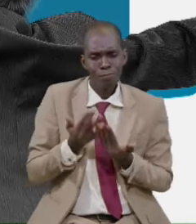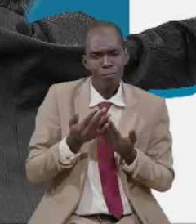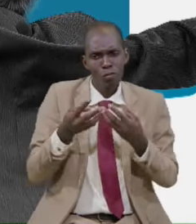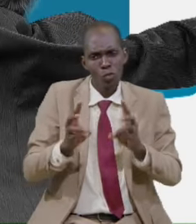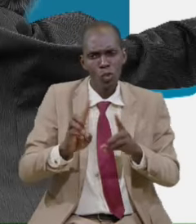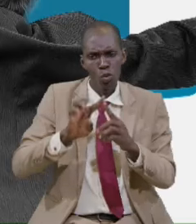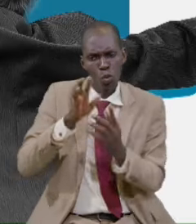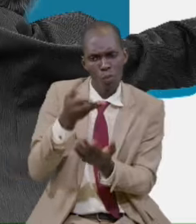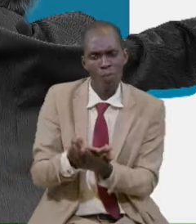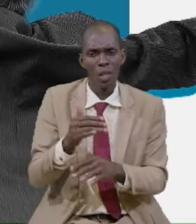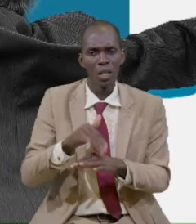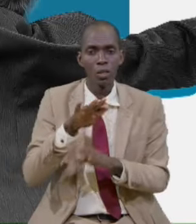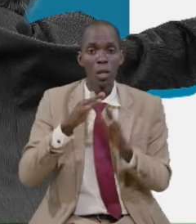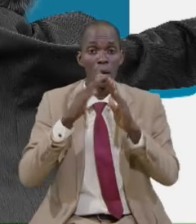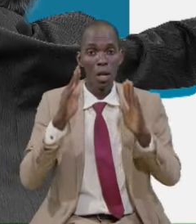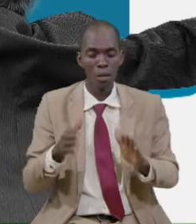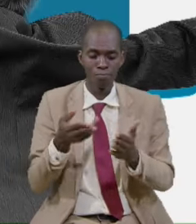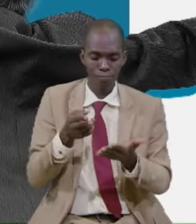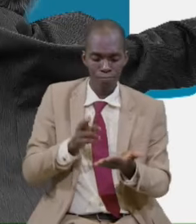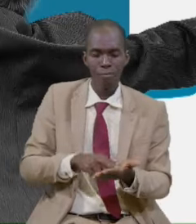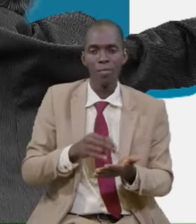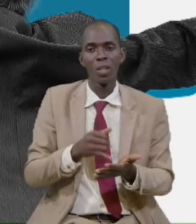just this night, there is a link,